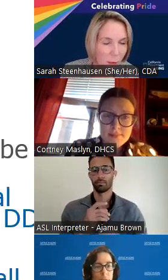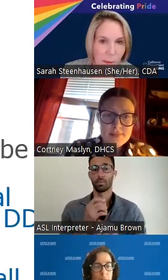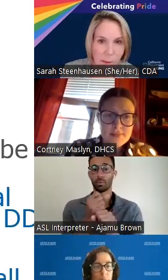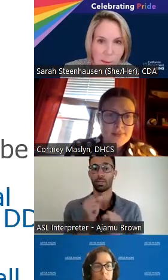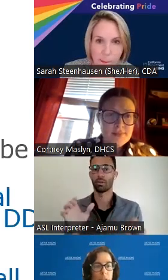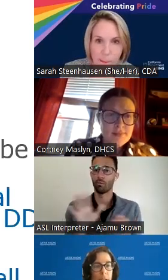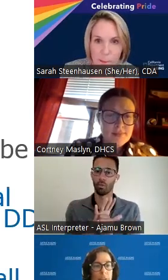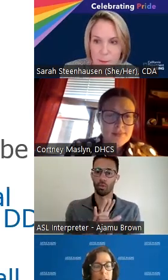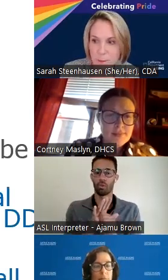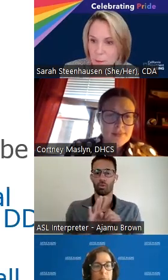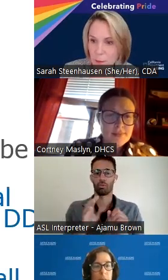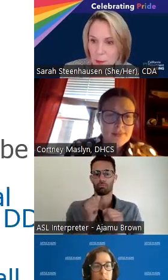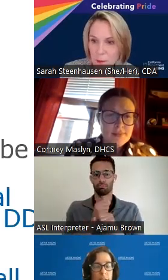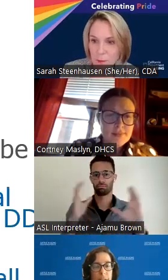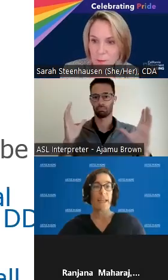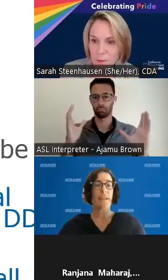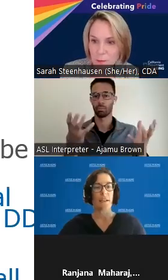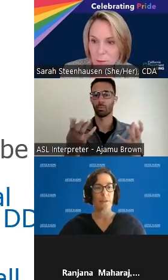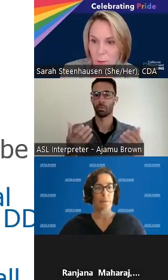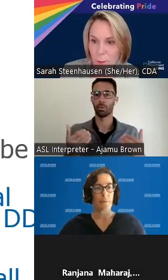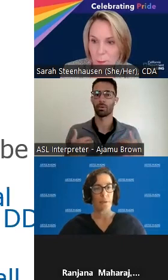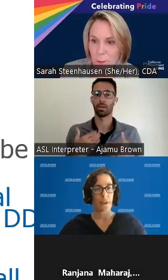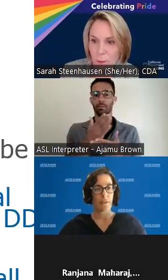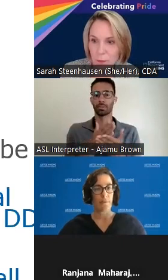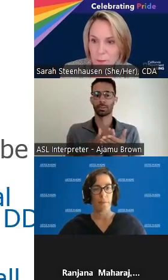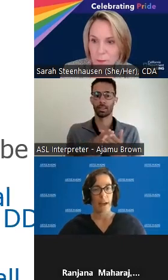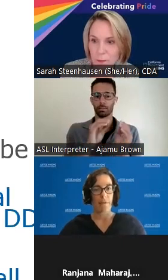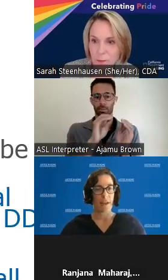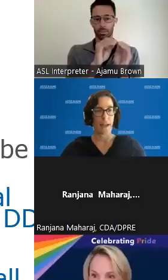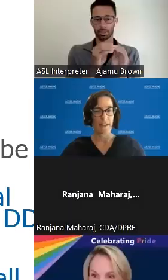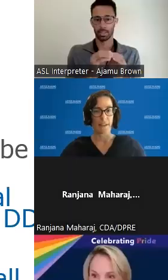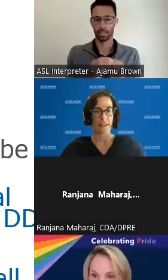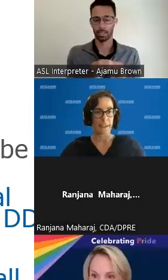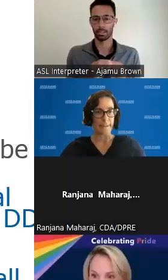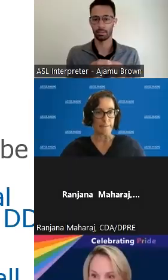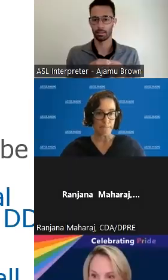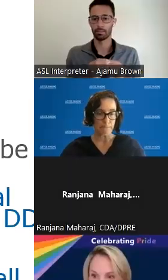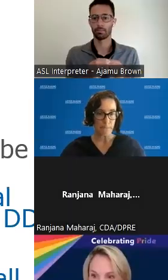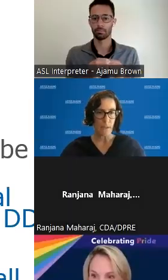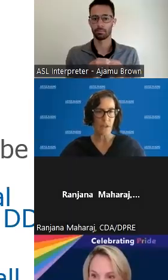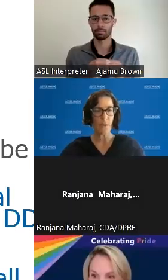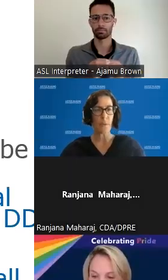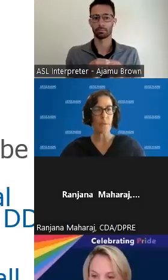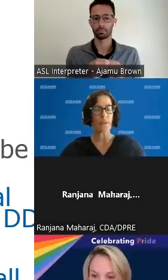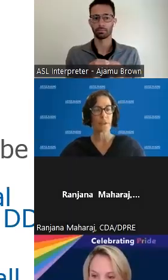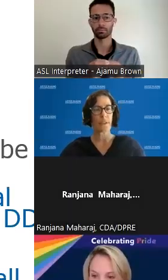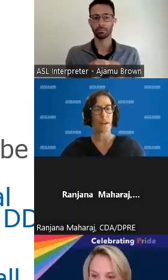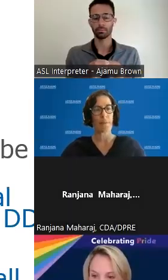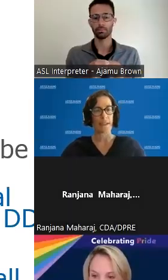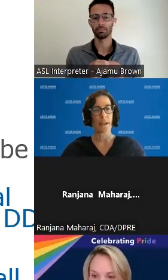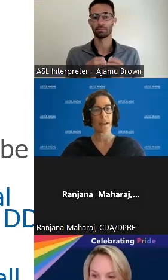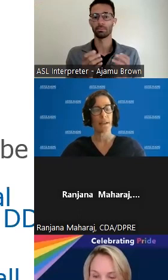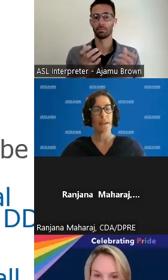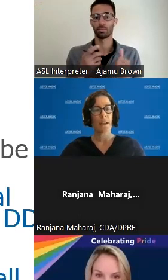want to have some data to be able to kind of have that analysis. So we want to first